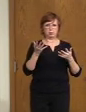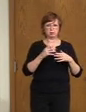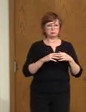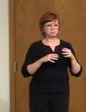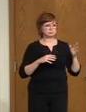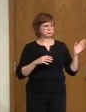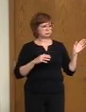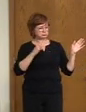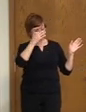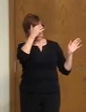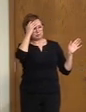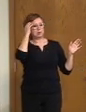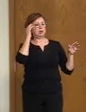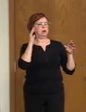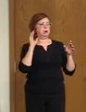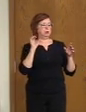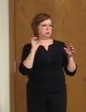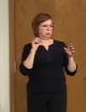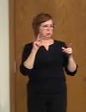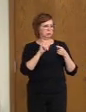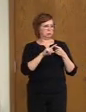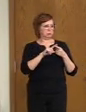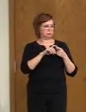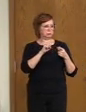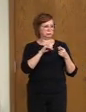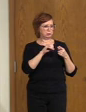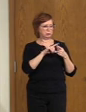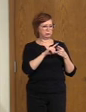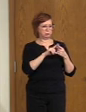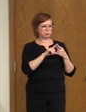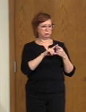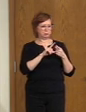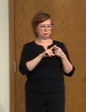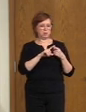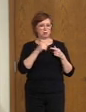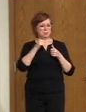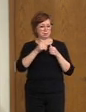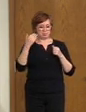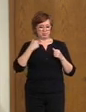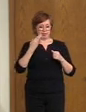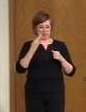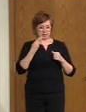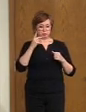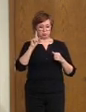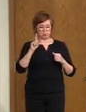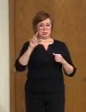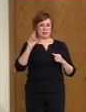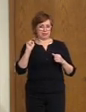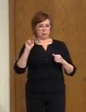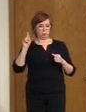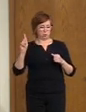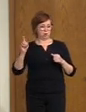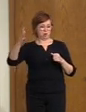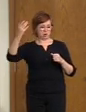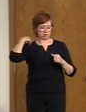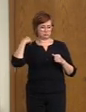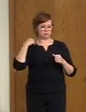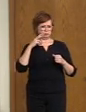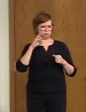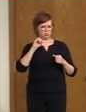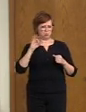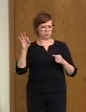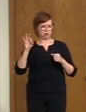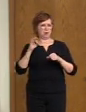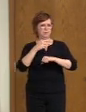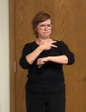just like with the H1N1 vaccine, like the Premier and Minister mentioned, with that we understood the epidemiology, we understood who were the